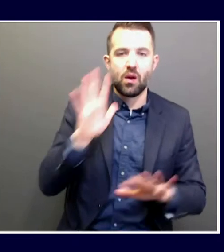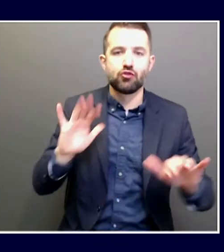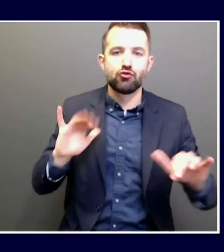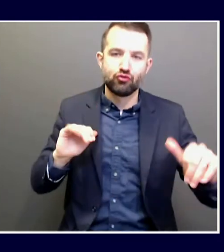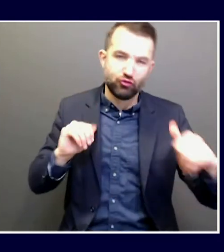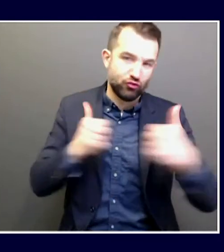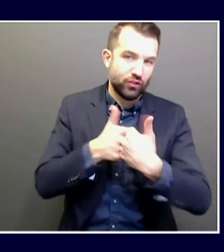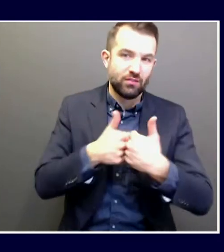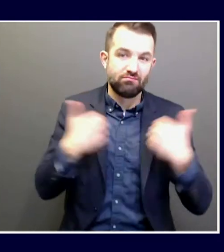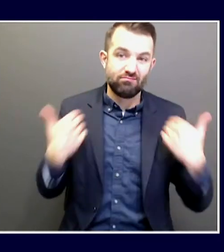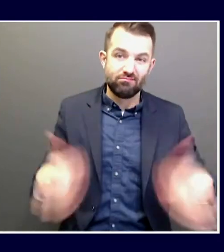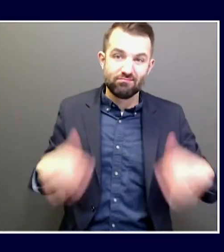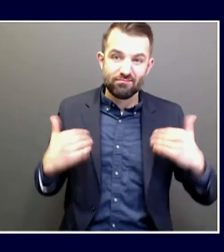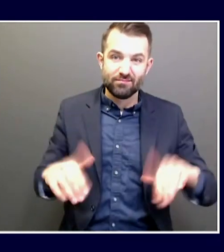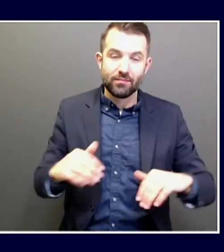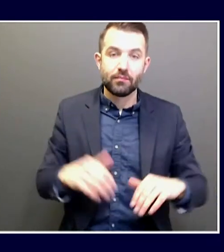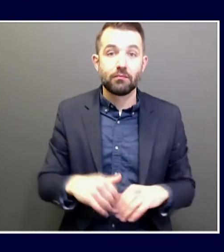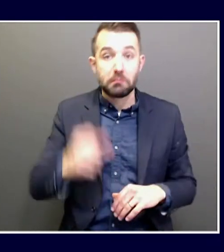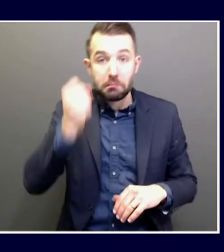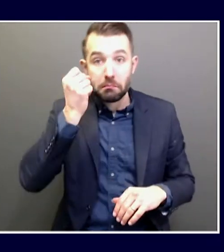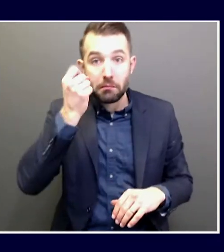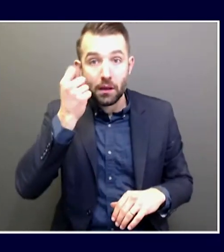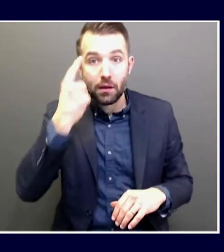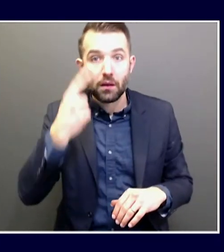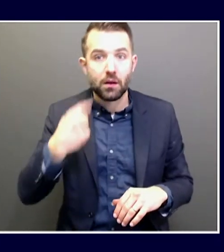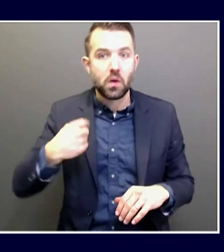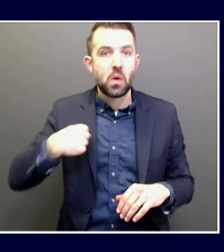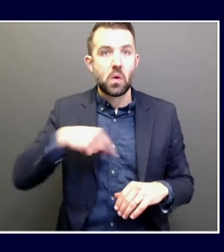they've got needs that we can help fill, we're right there with them.